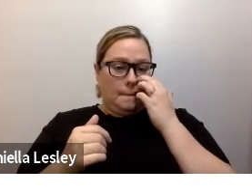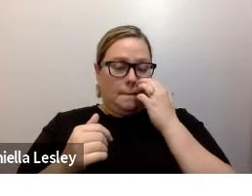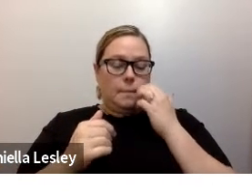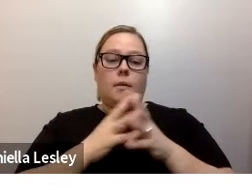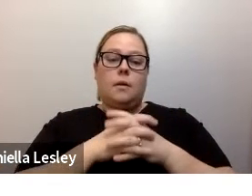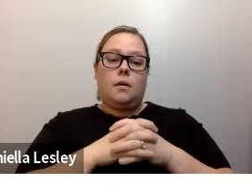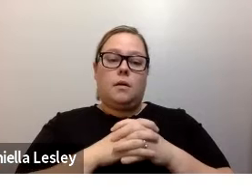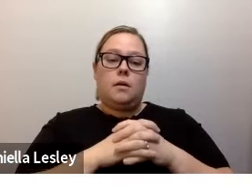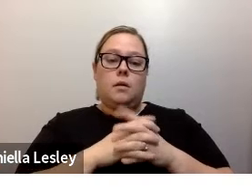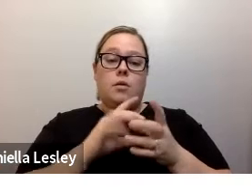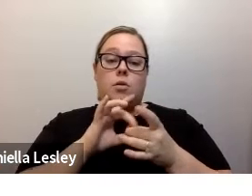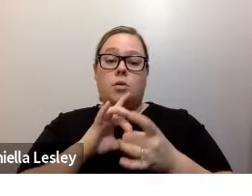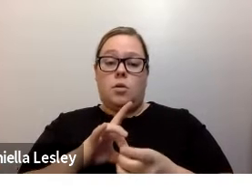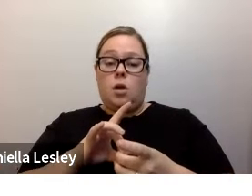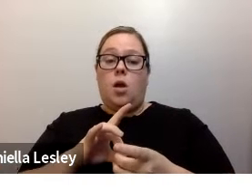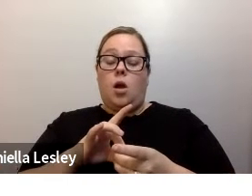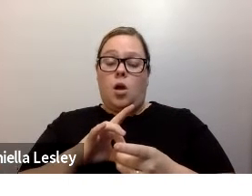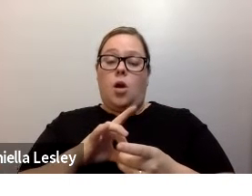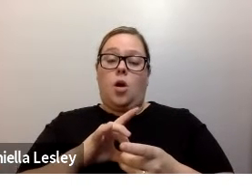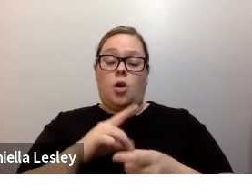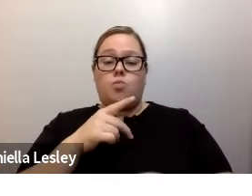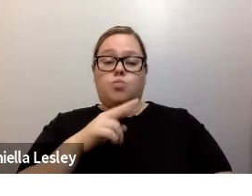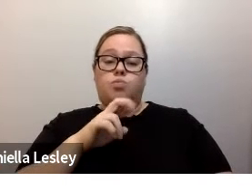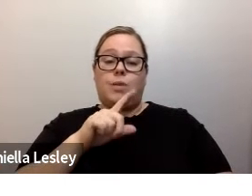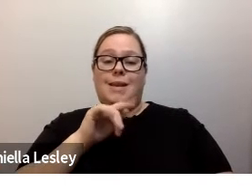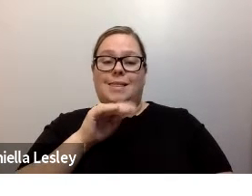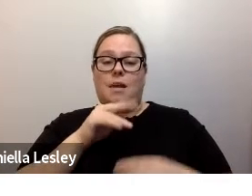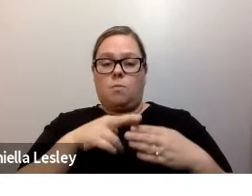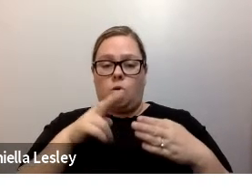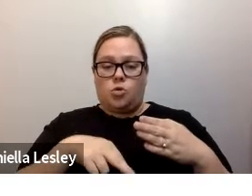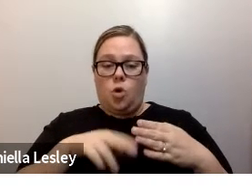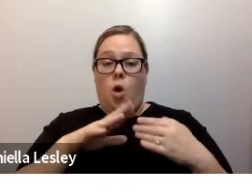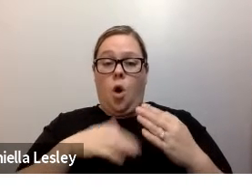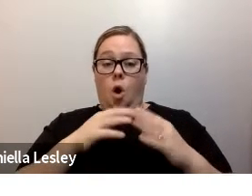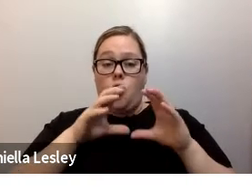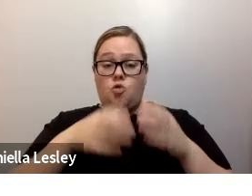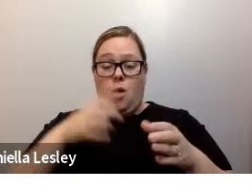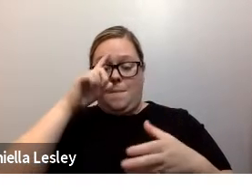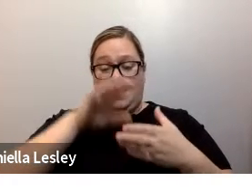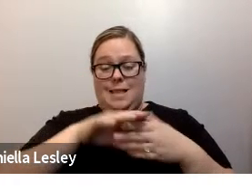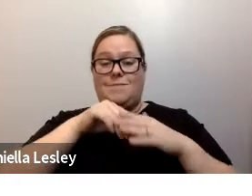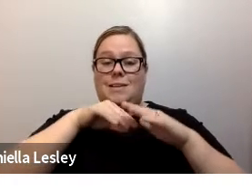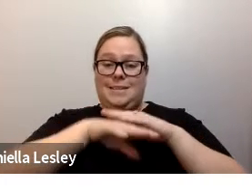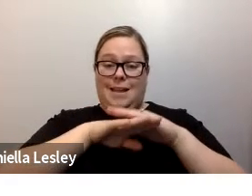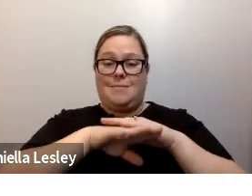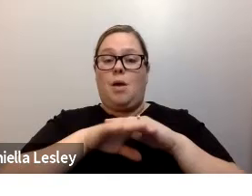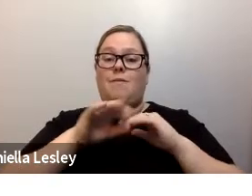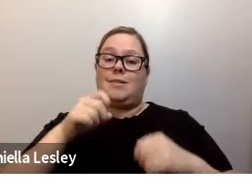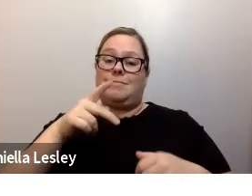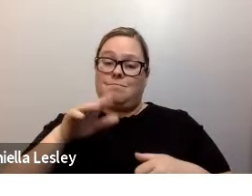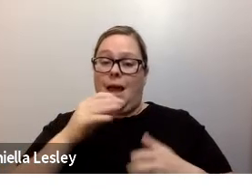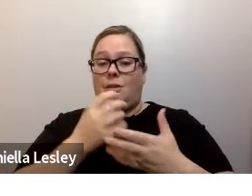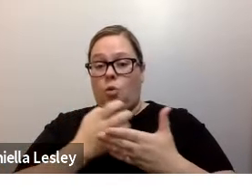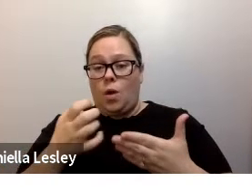In terms of preliminary results, all groups believe in accessibility of space, equipment, and knowledge of a trainer, and